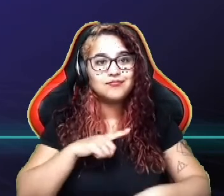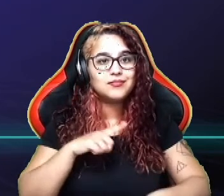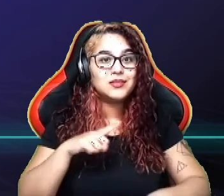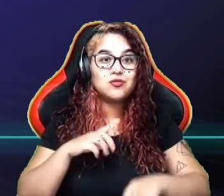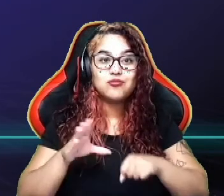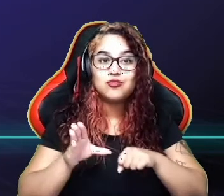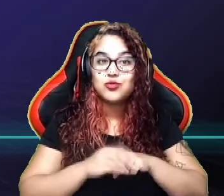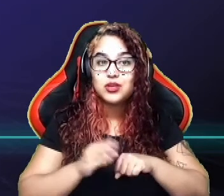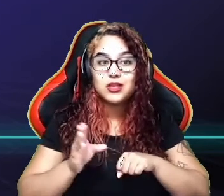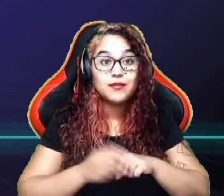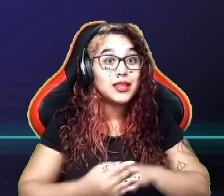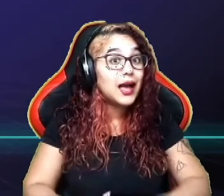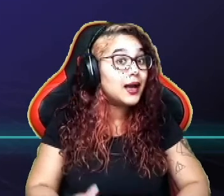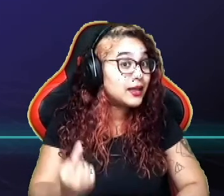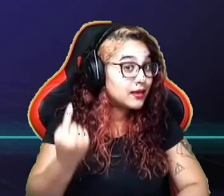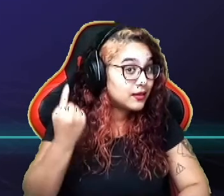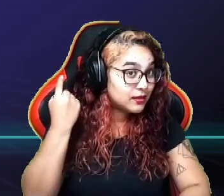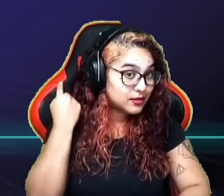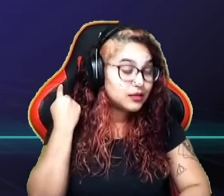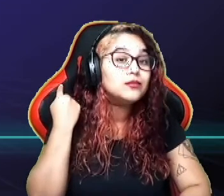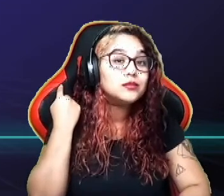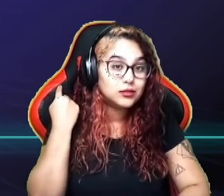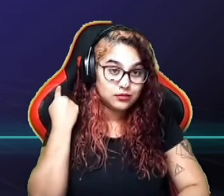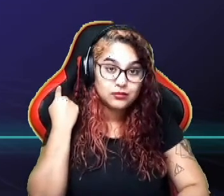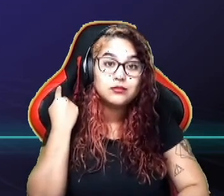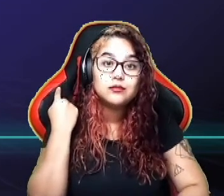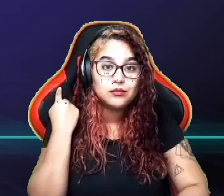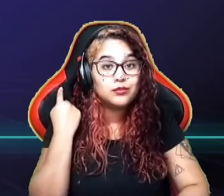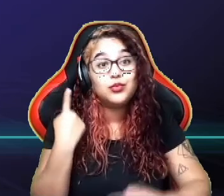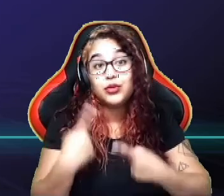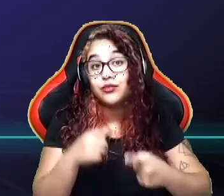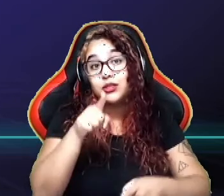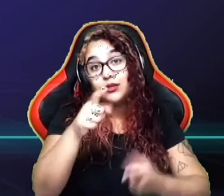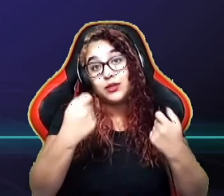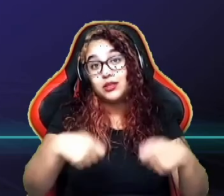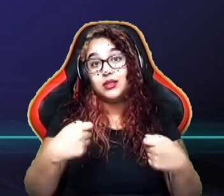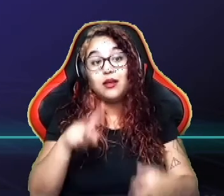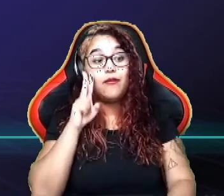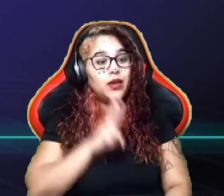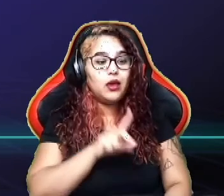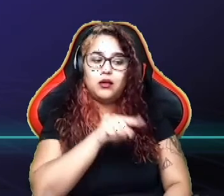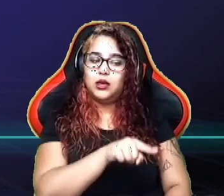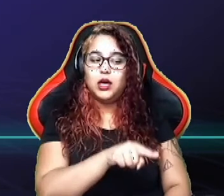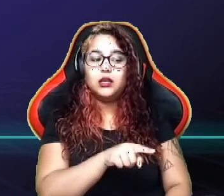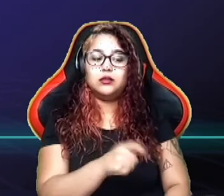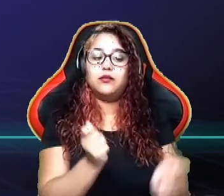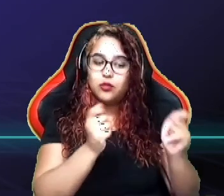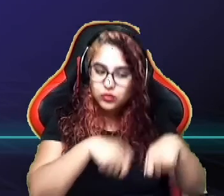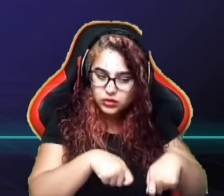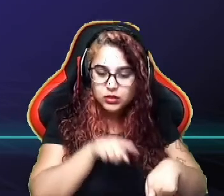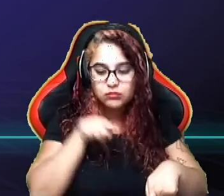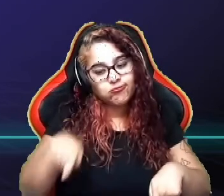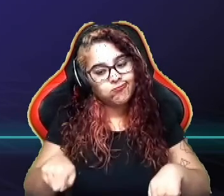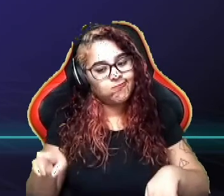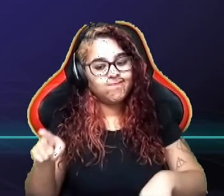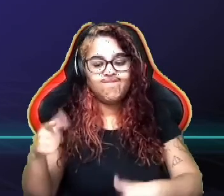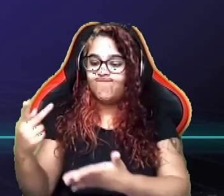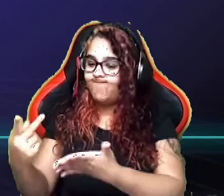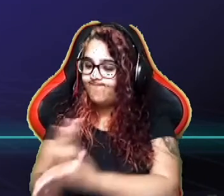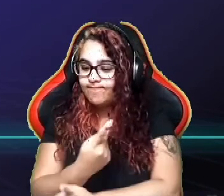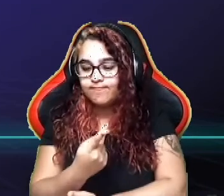great knowledge of that period of time to be able to understand what